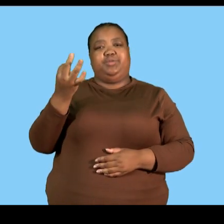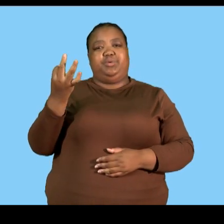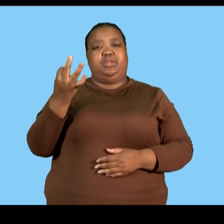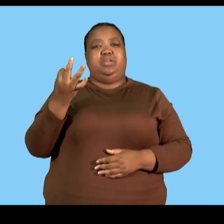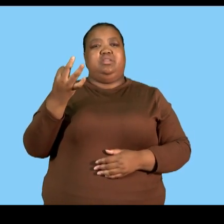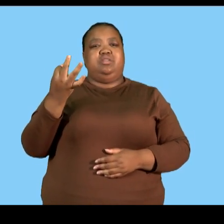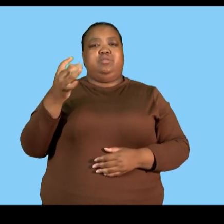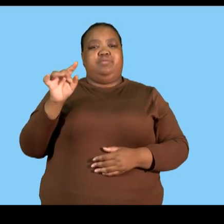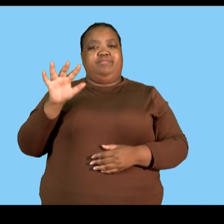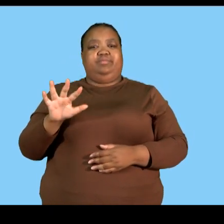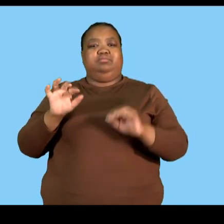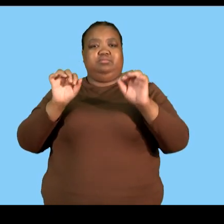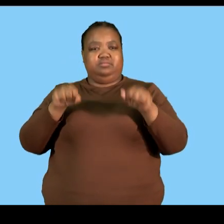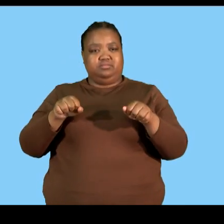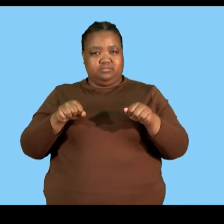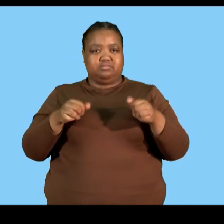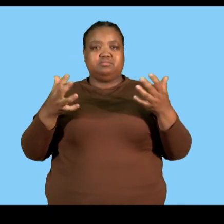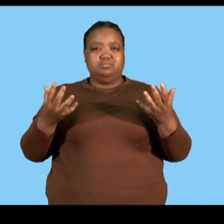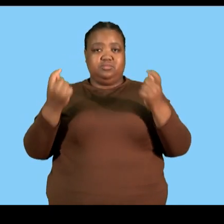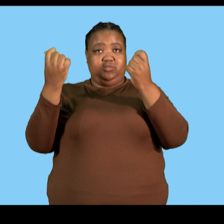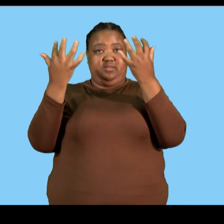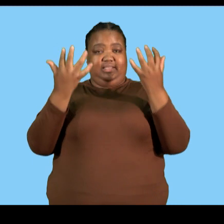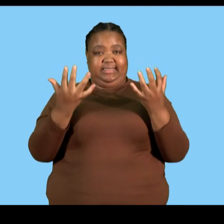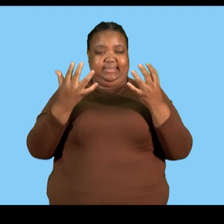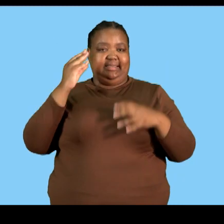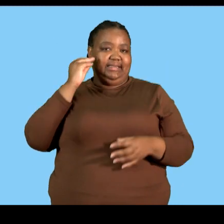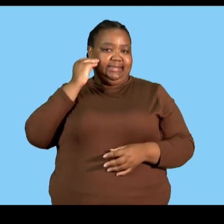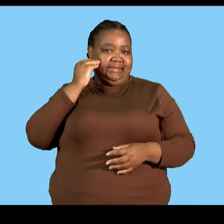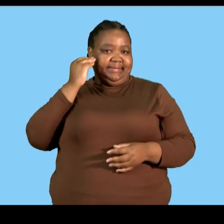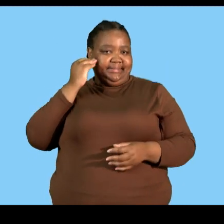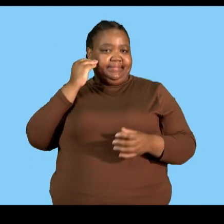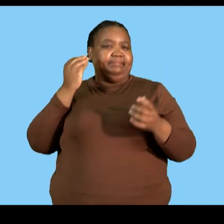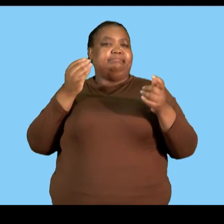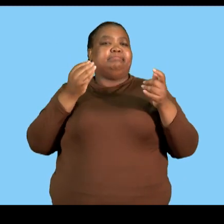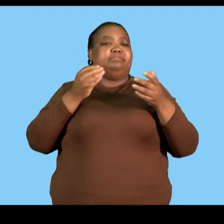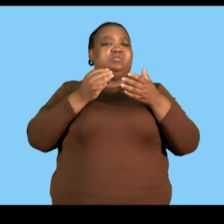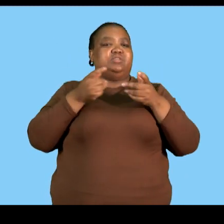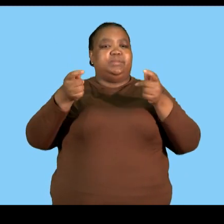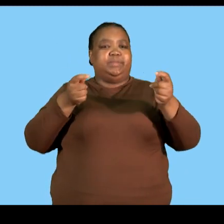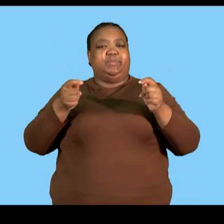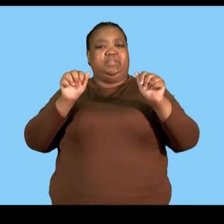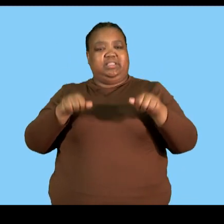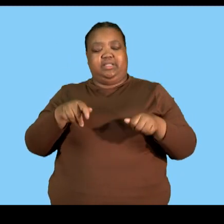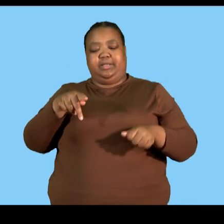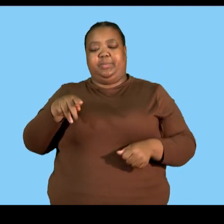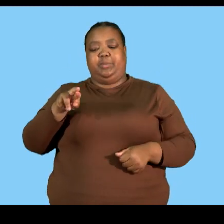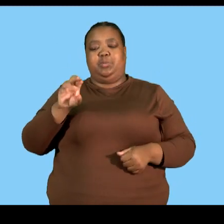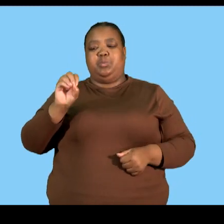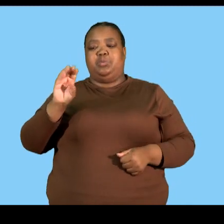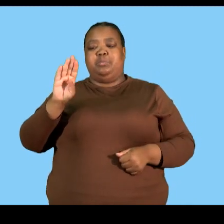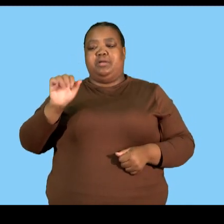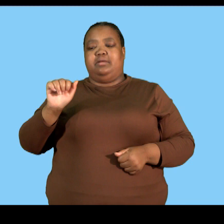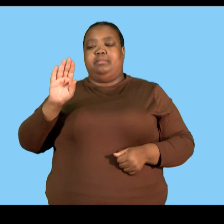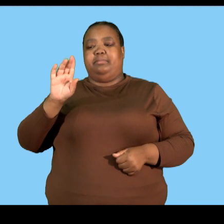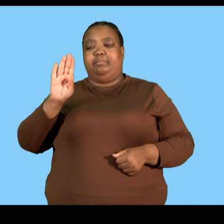For question three and or five, it will be an integration of finance, data handling, and